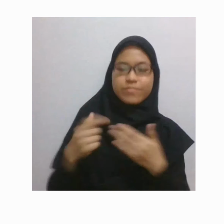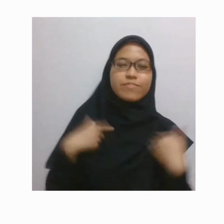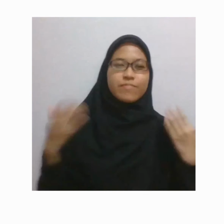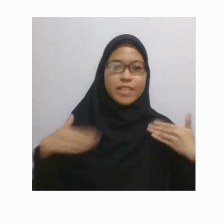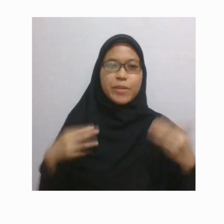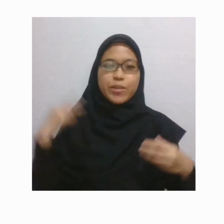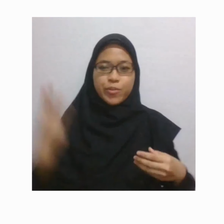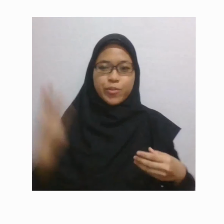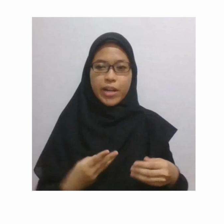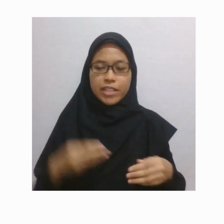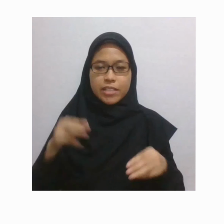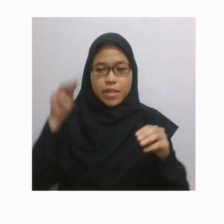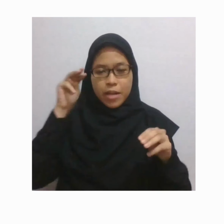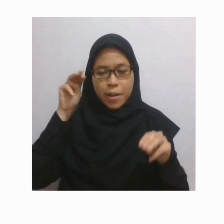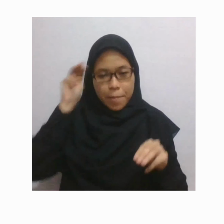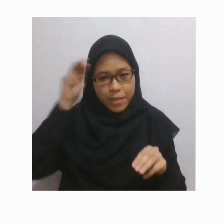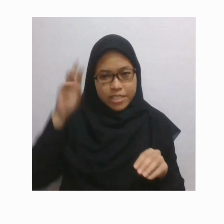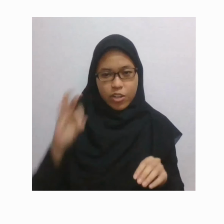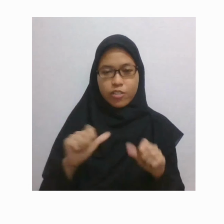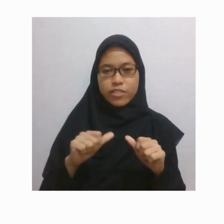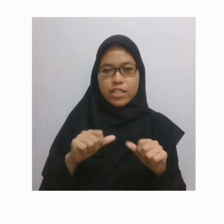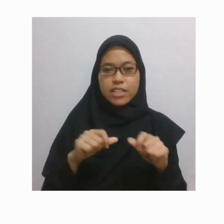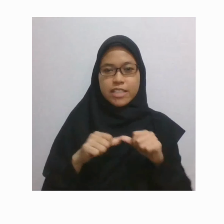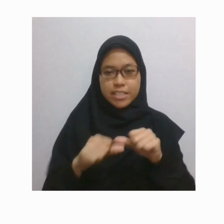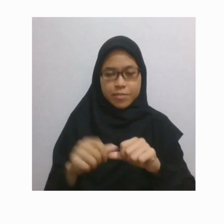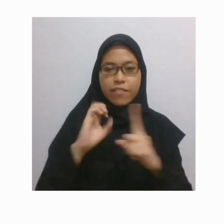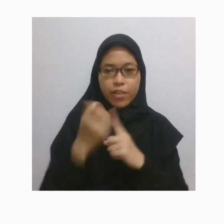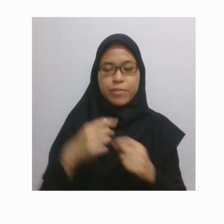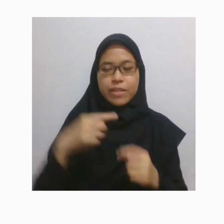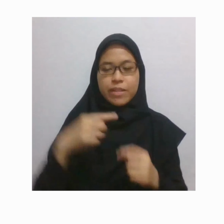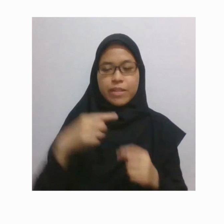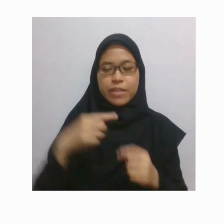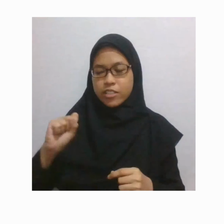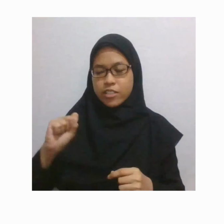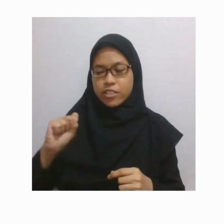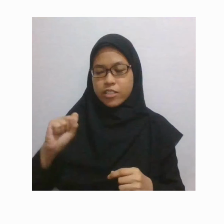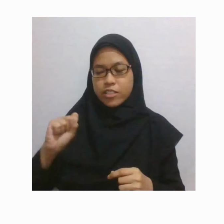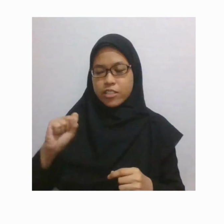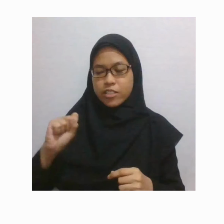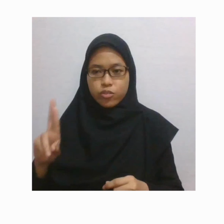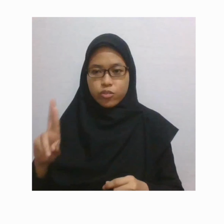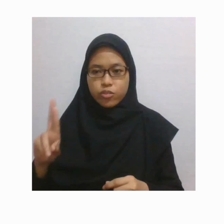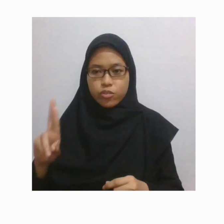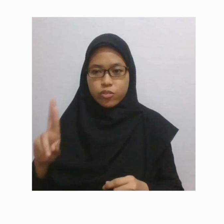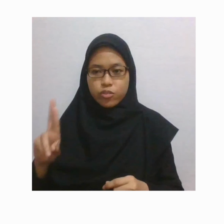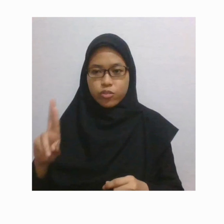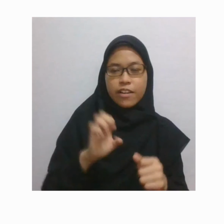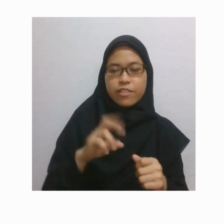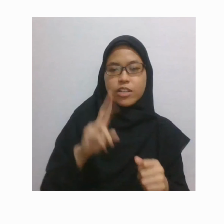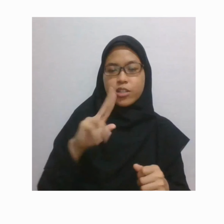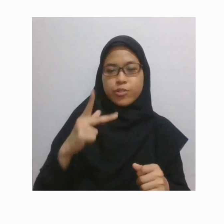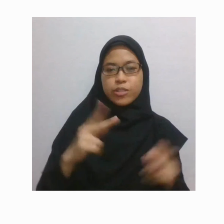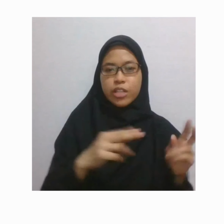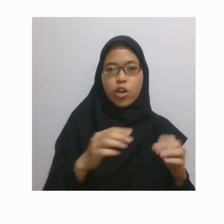welcome Minister of Sustainability and Environment Grace Fu to the first ever UK-organised Singapore Youth Climate